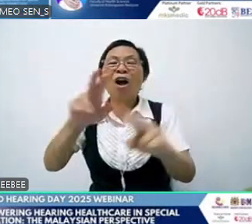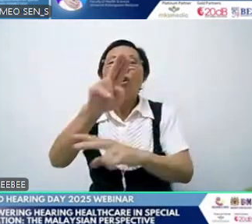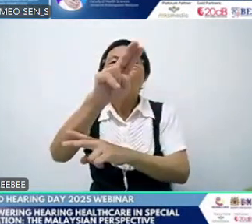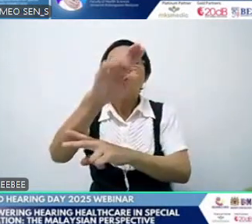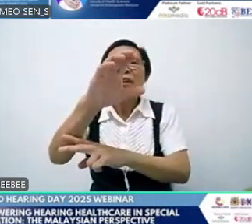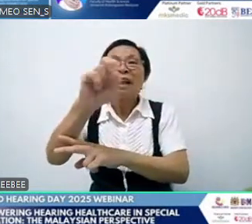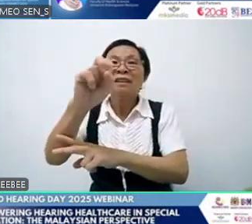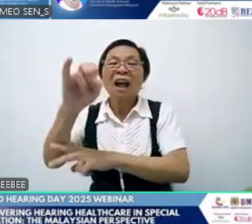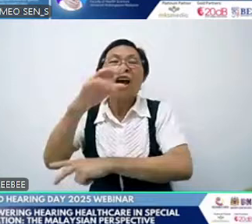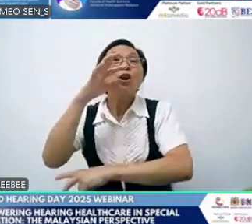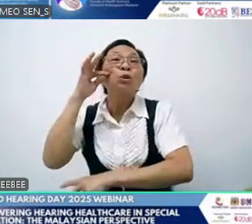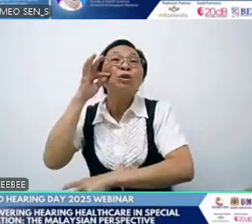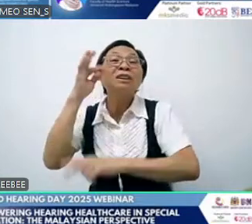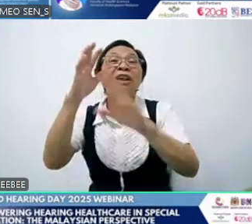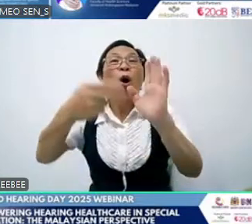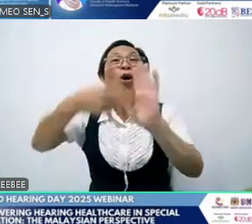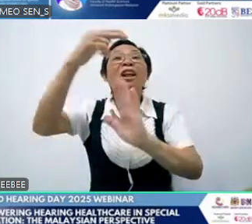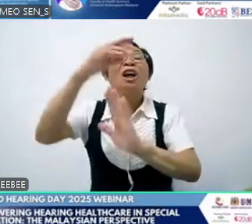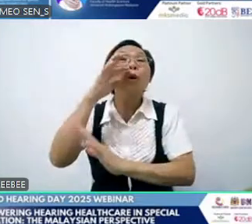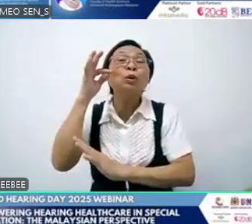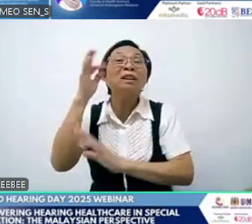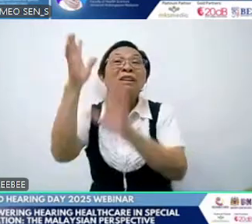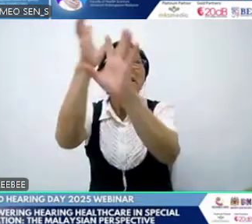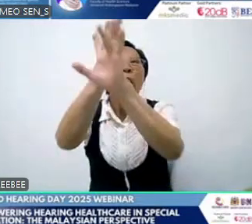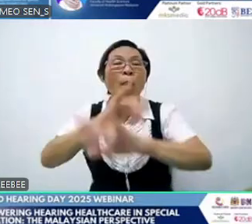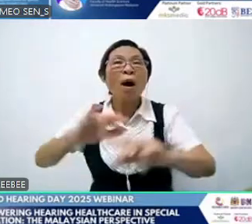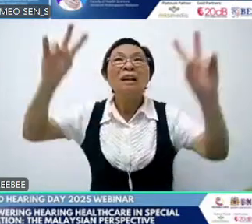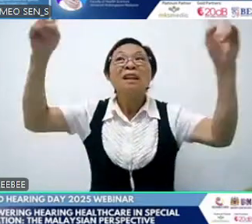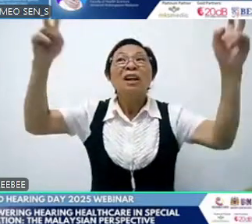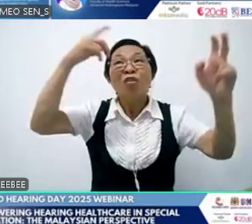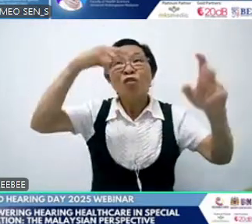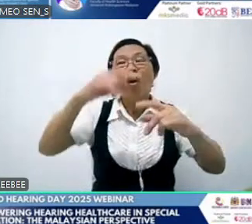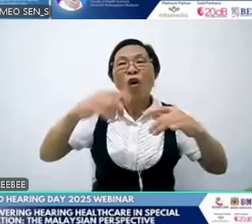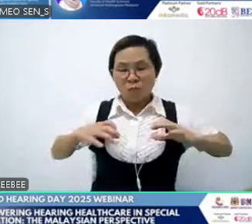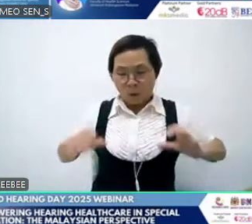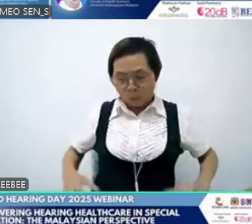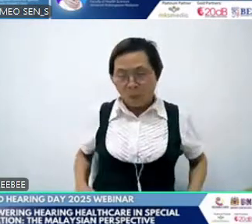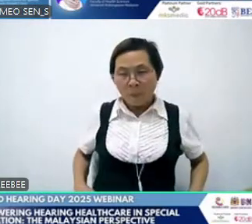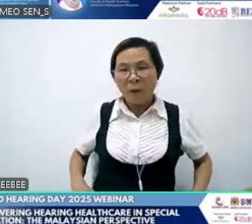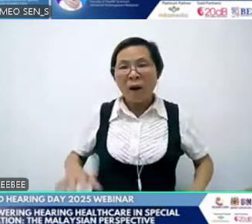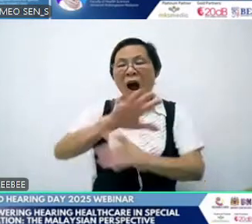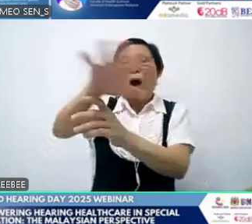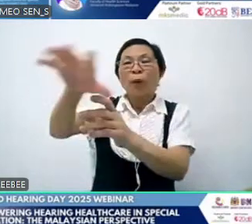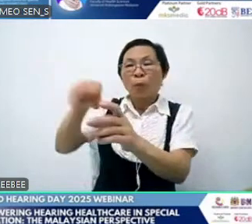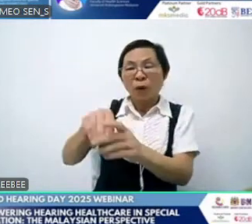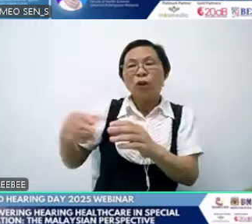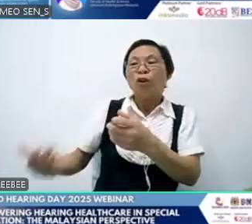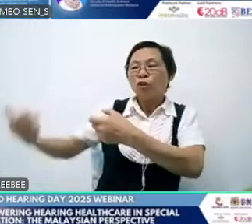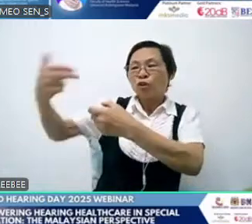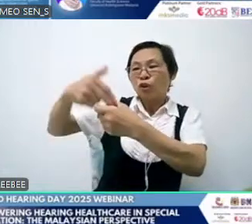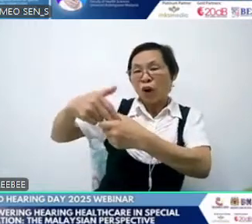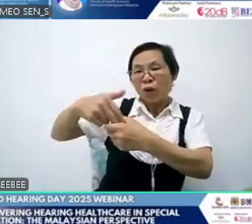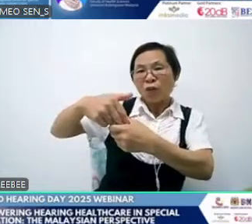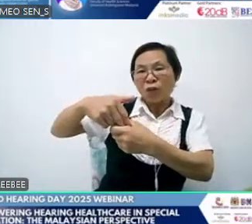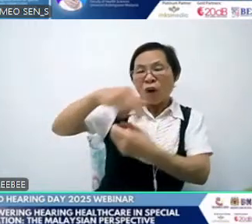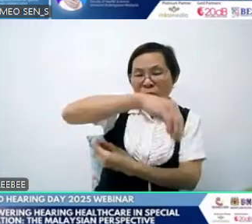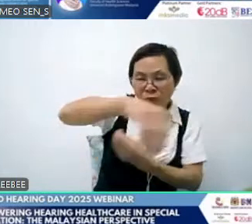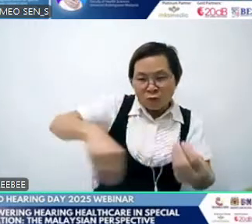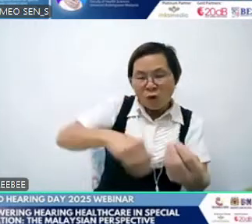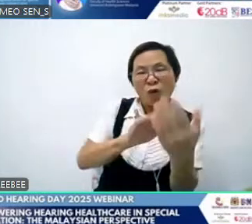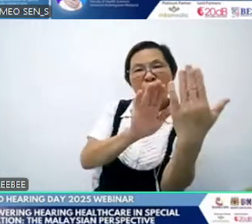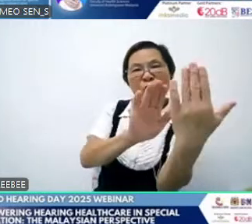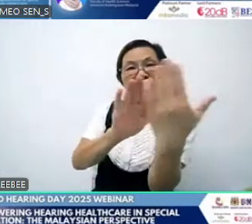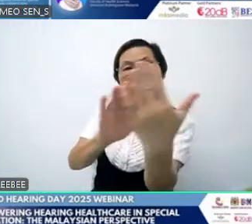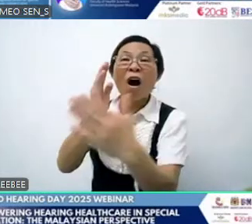Malaysia. With the theme of Technology for Disabilities, A Path to Inclusion, join us for a transformative face-to-face